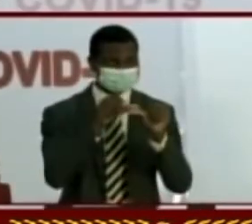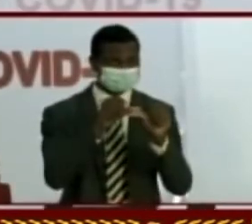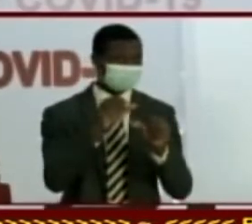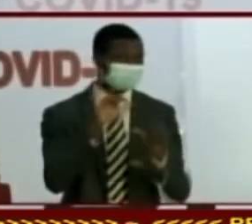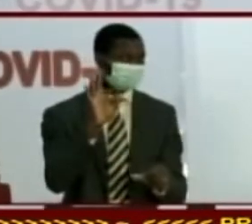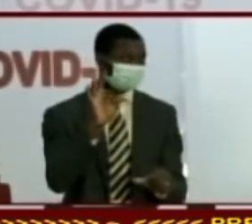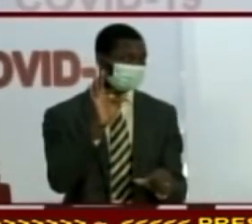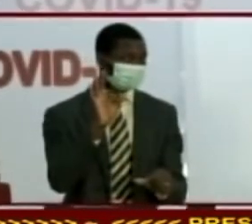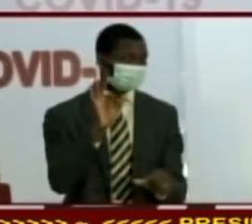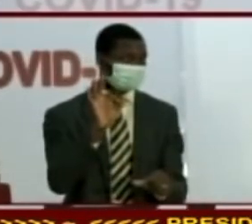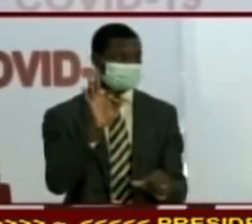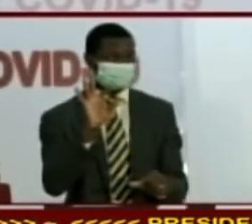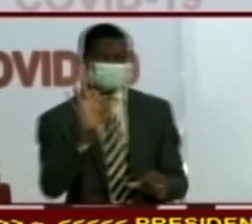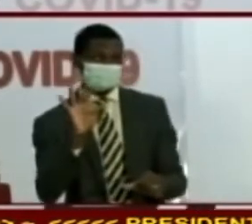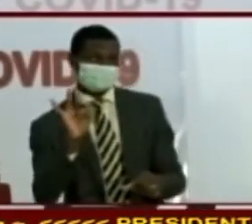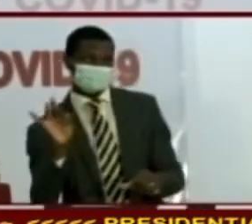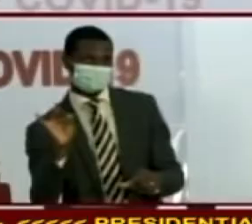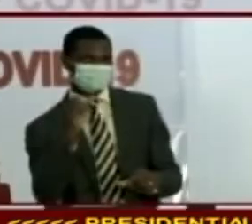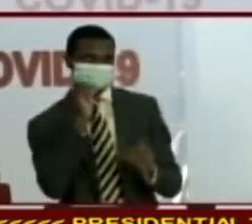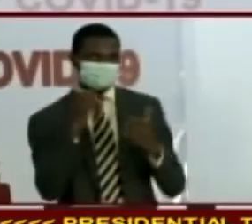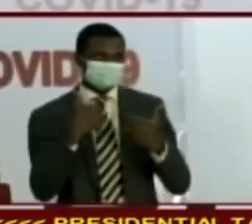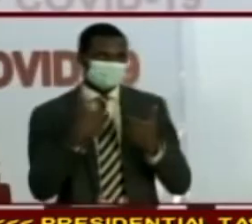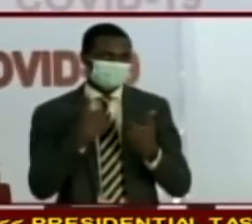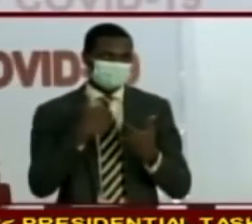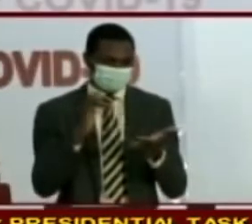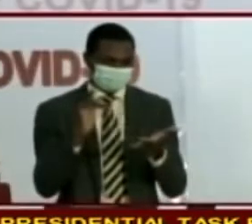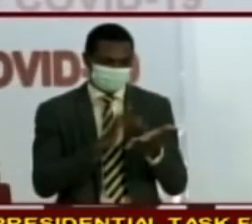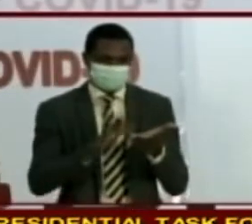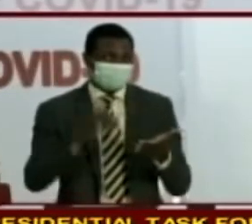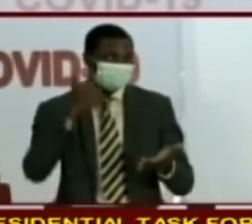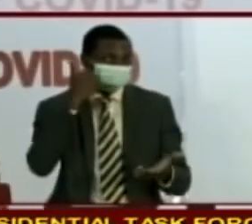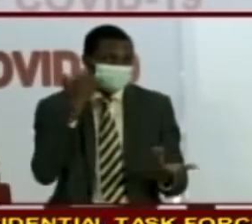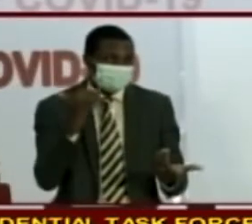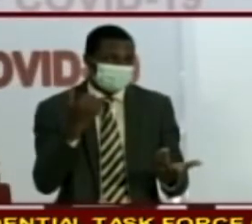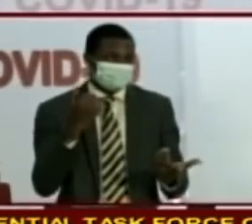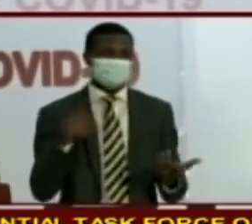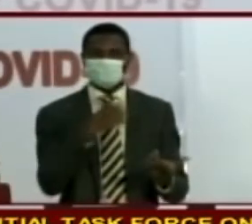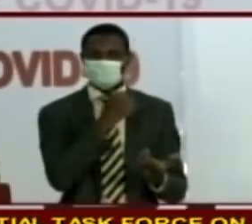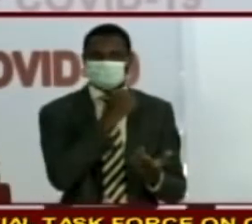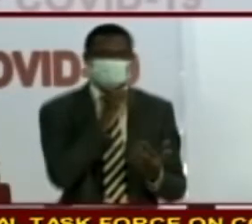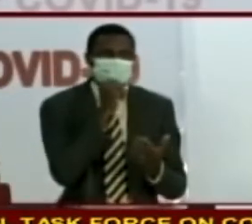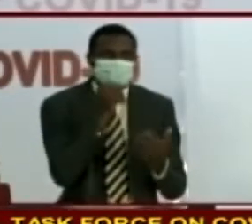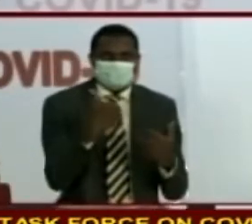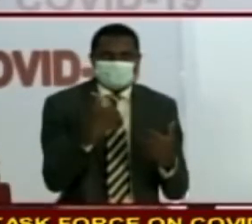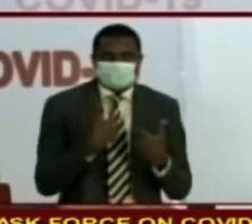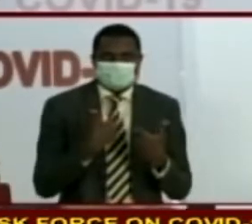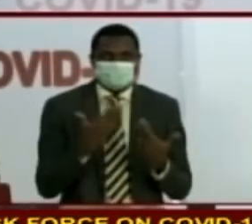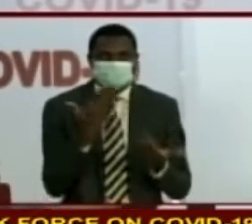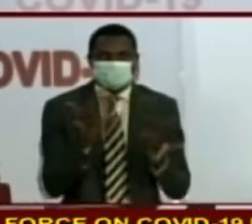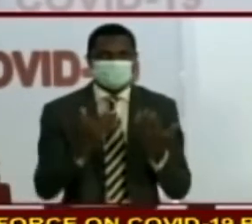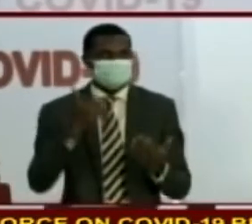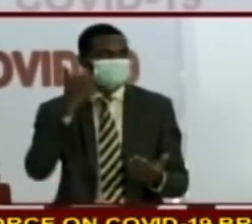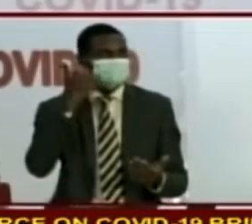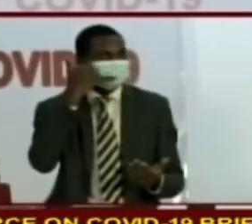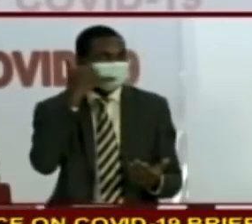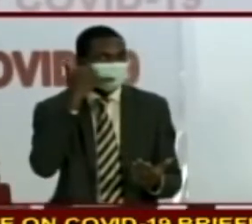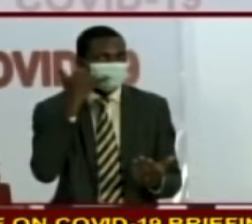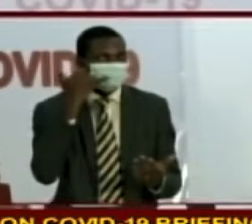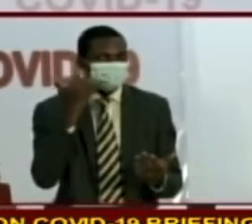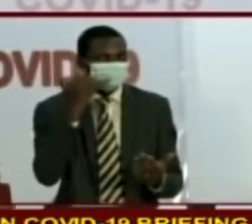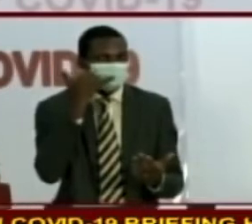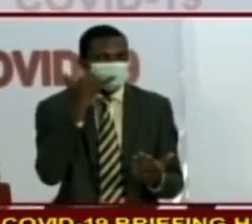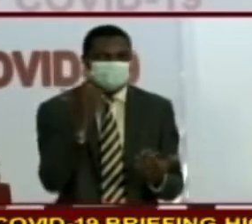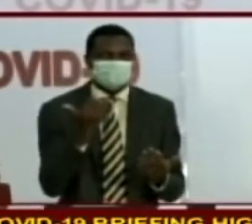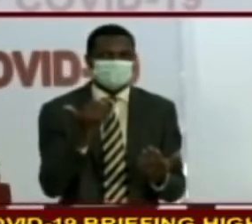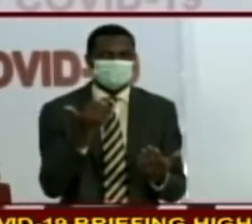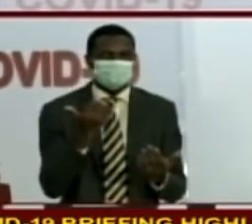smartphones. We didn't even have, except for landlines, you didn't have any form of